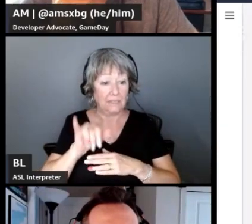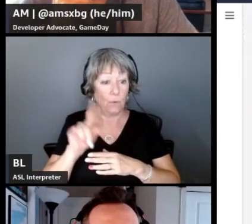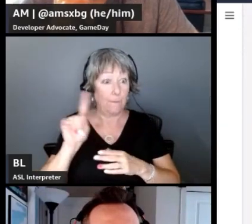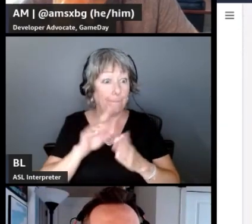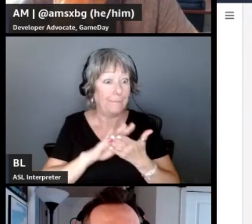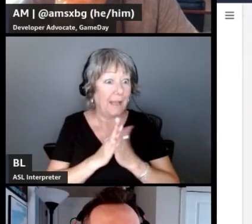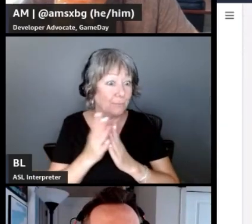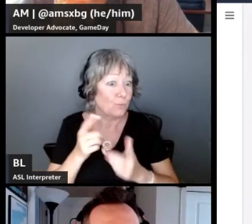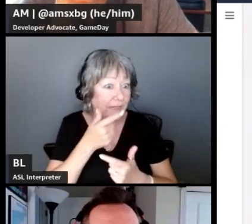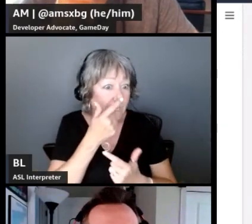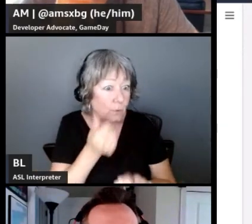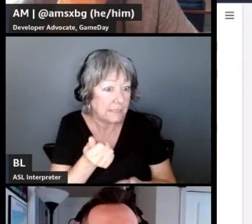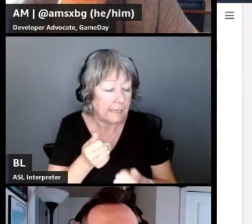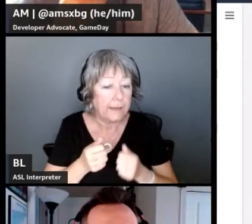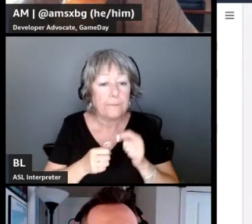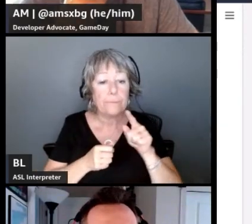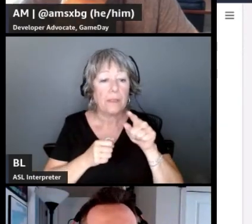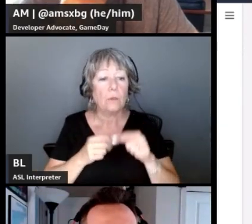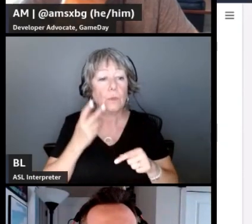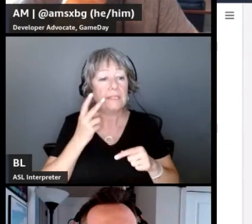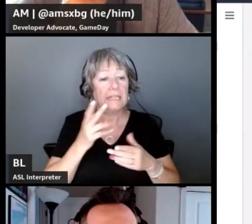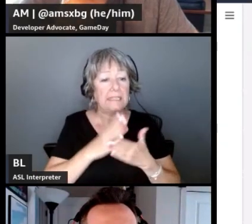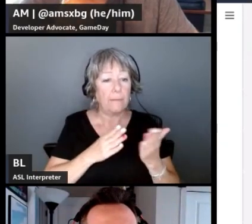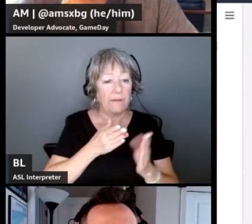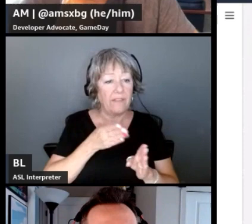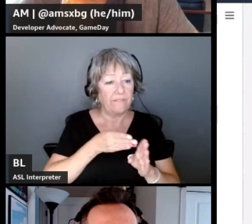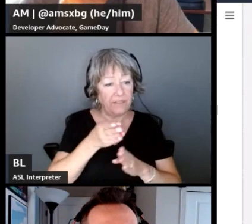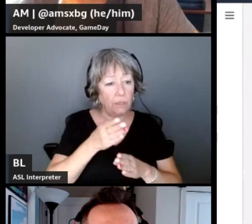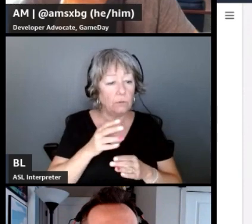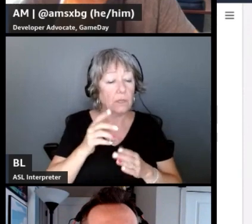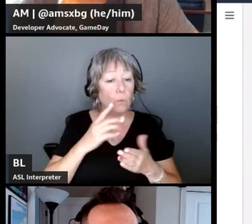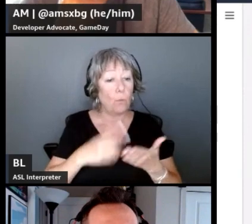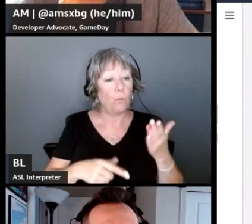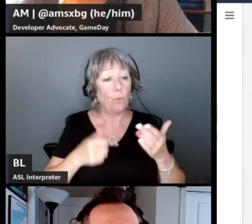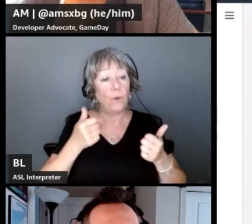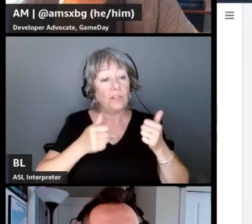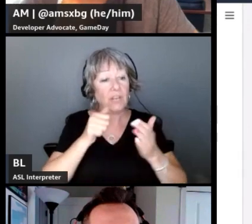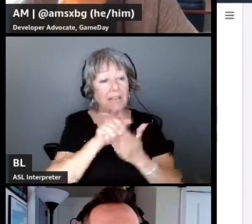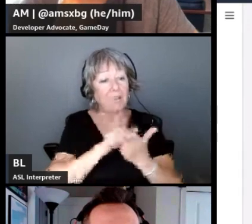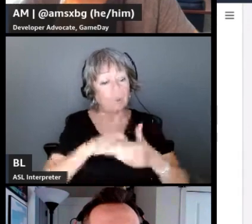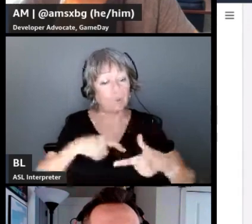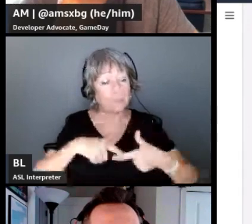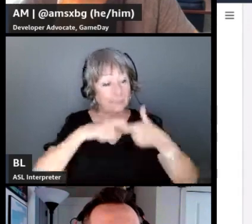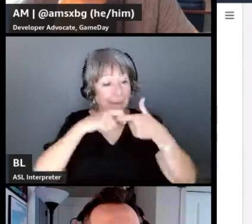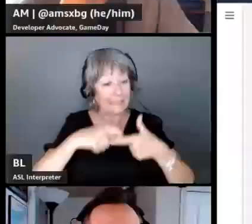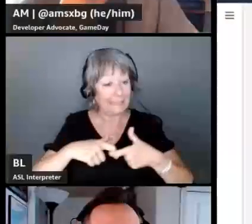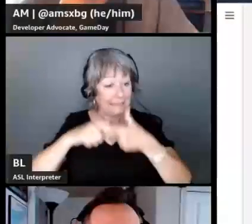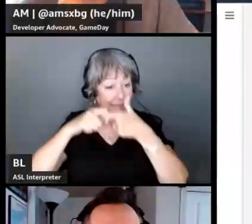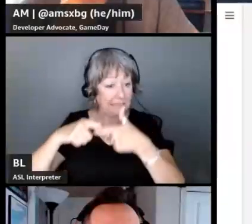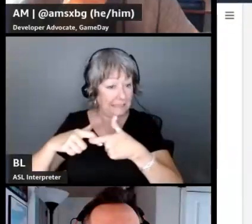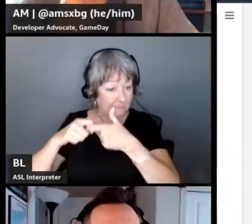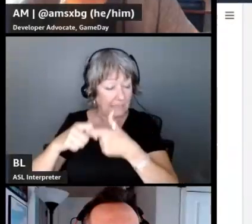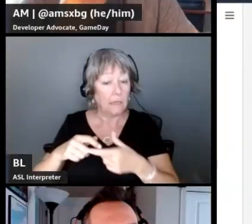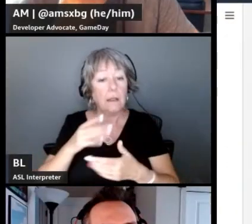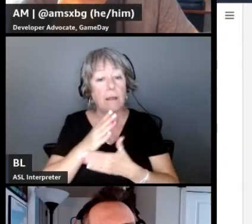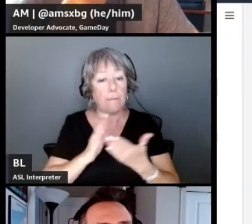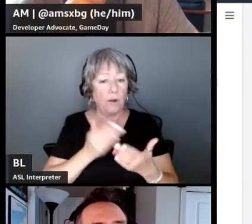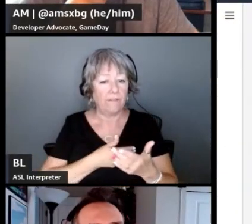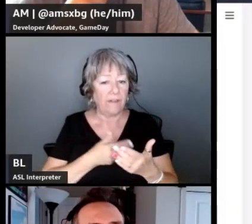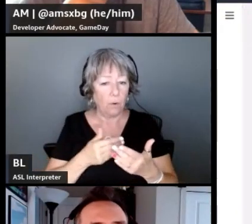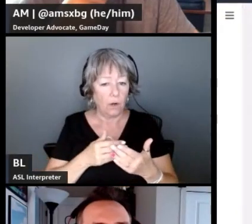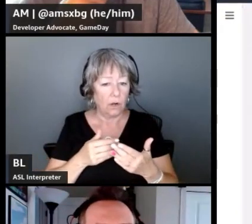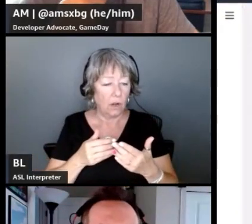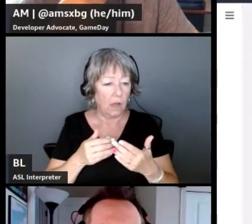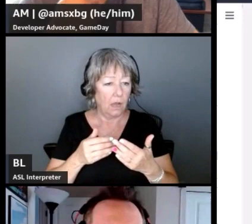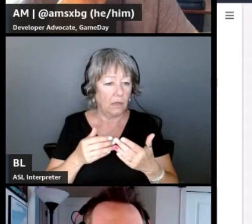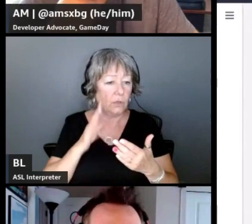that few of the accounts, the ones that were suspended, StackSets, as part of like our detailed status, of course, we're adding a